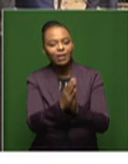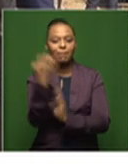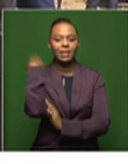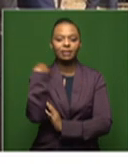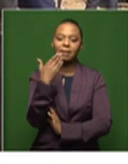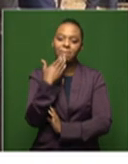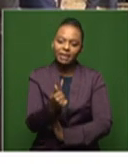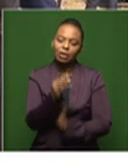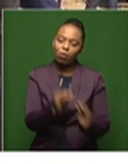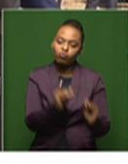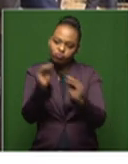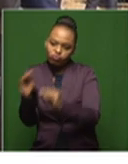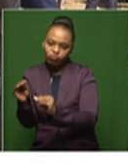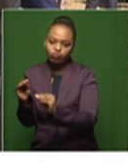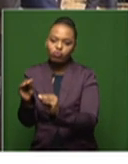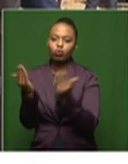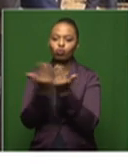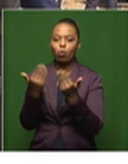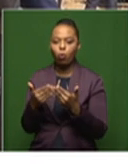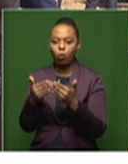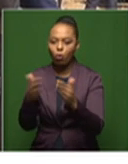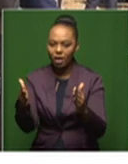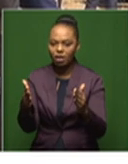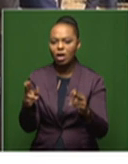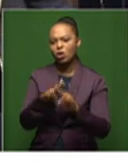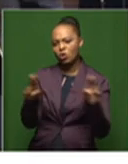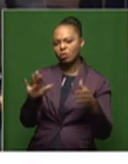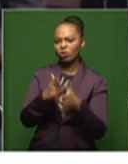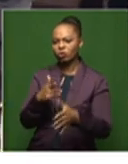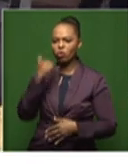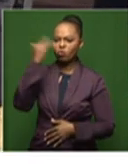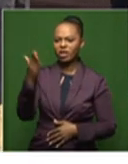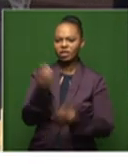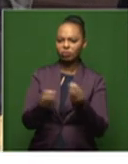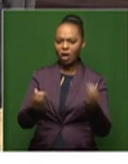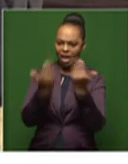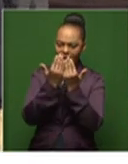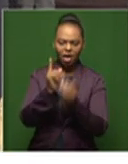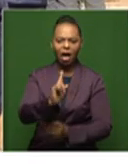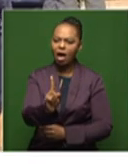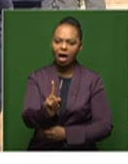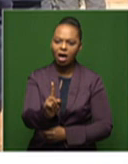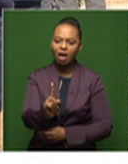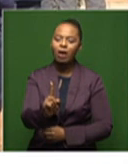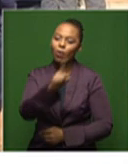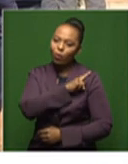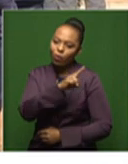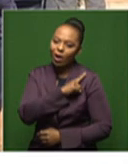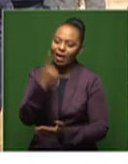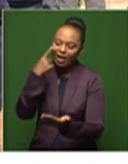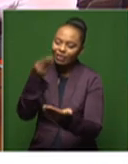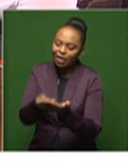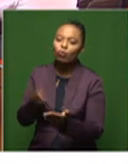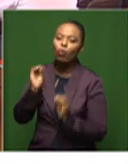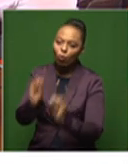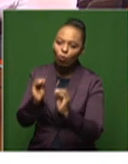should delay the reopening of schools. Not because we don't want our learners to learn, purely because evidence is there